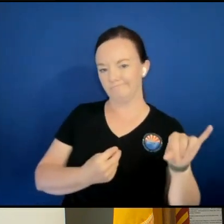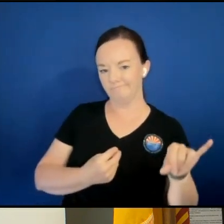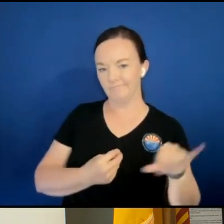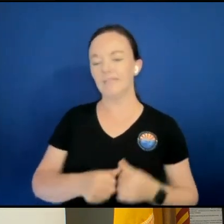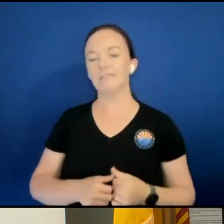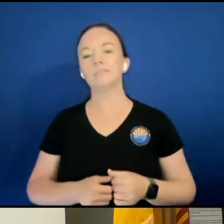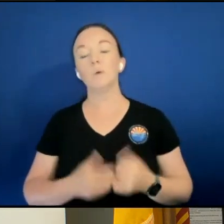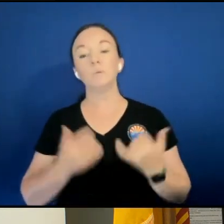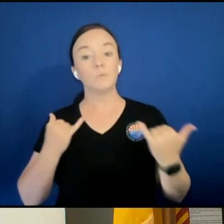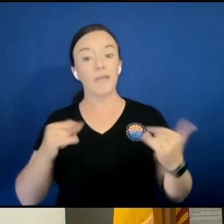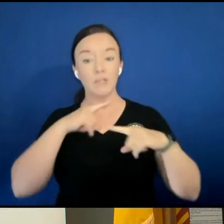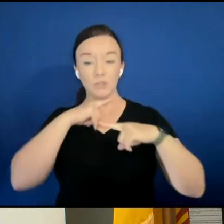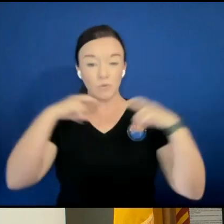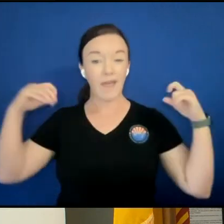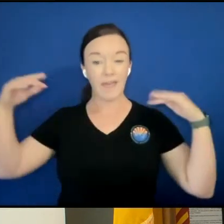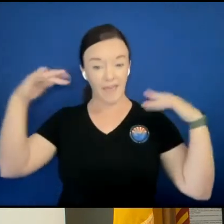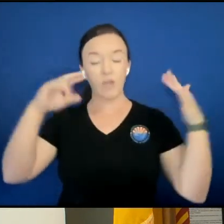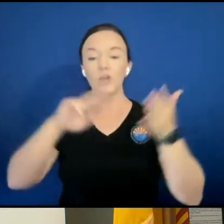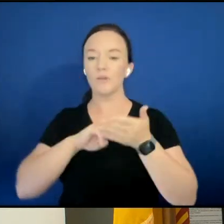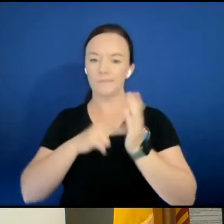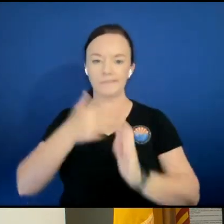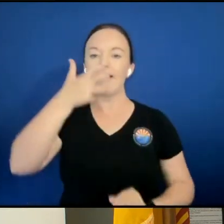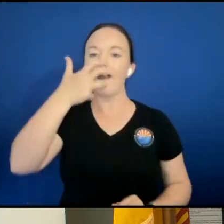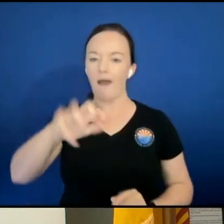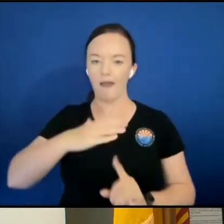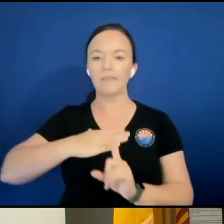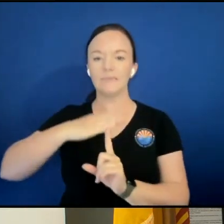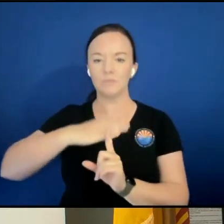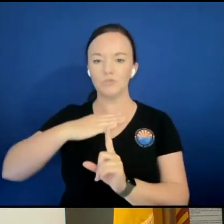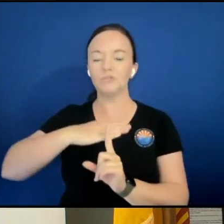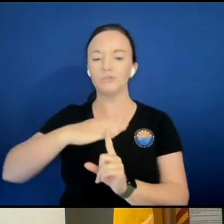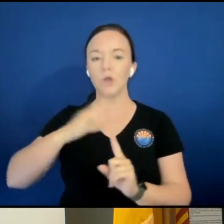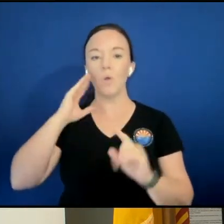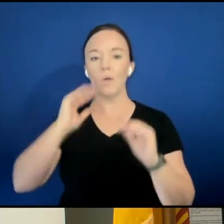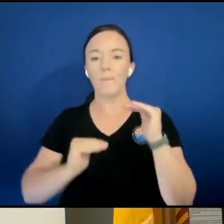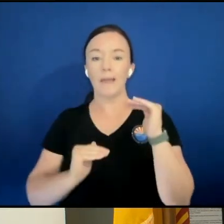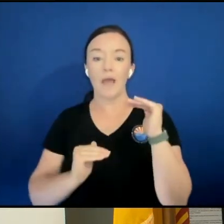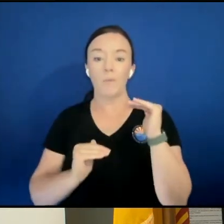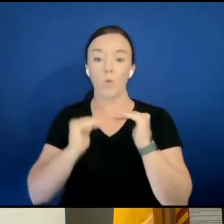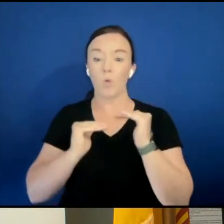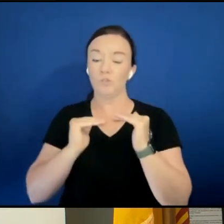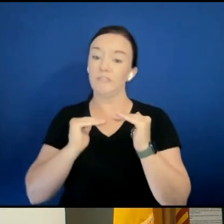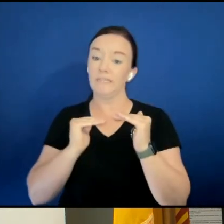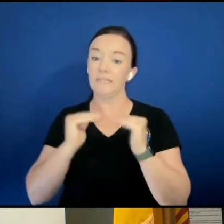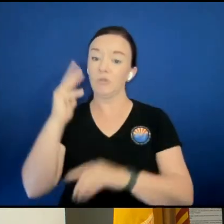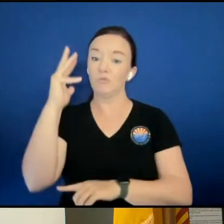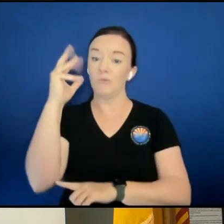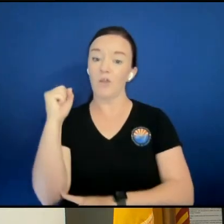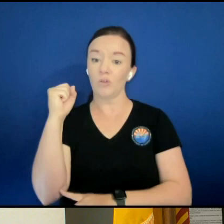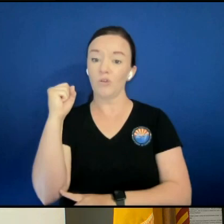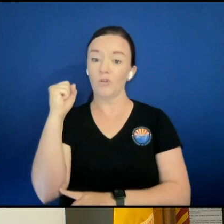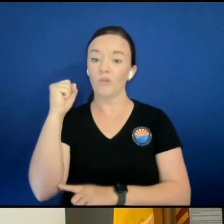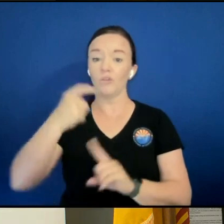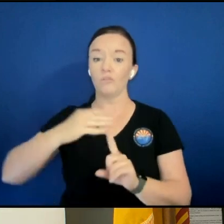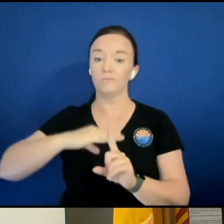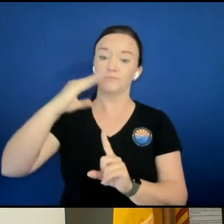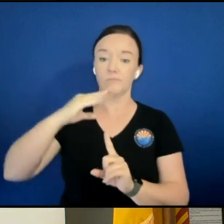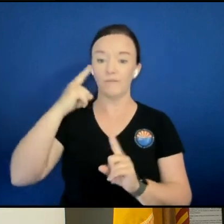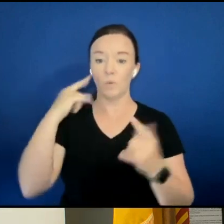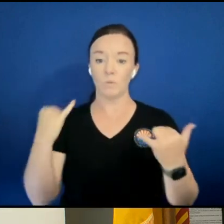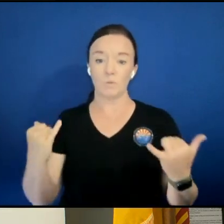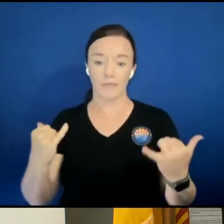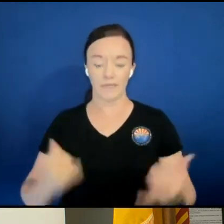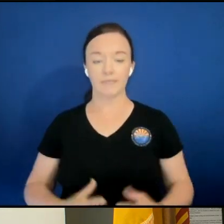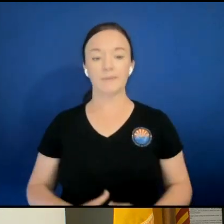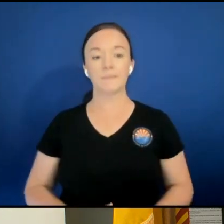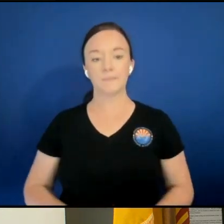place, we're going to continue to see hot temperatures. We are going to be approaching near records for this time of year today.